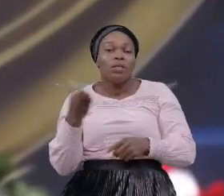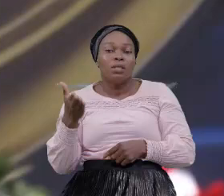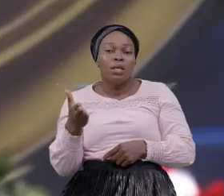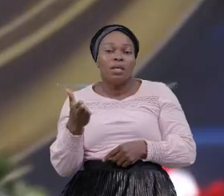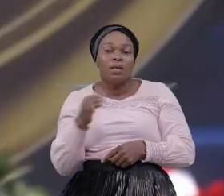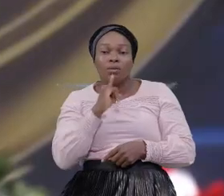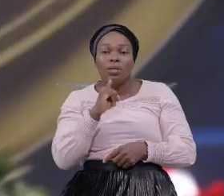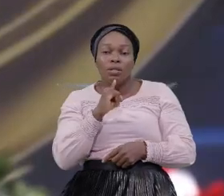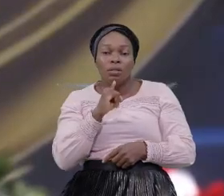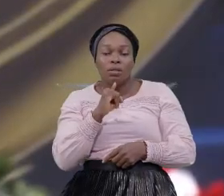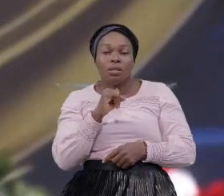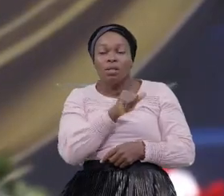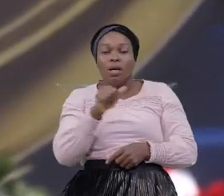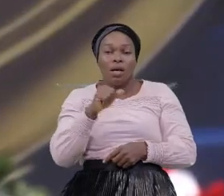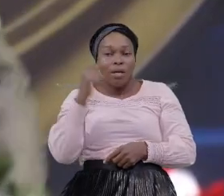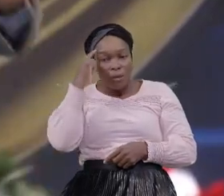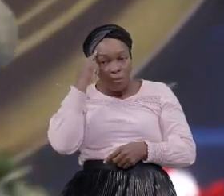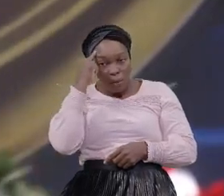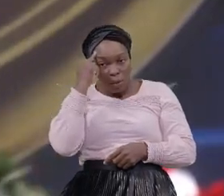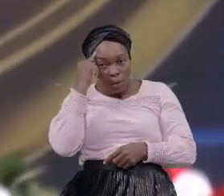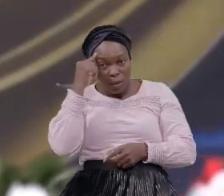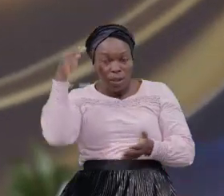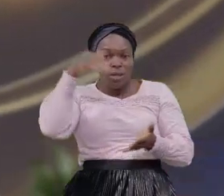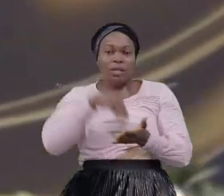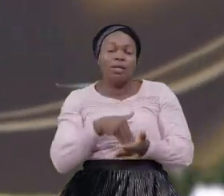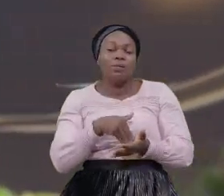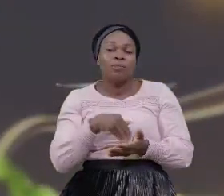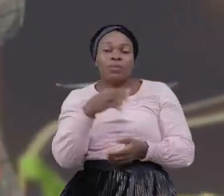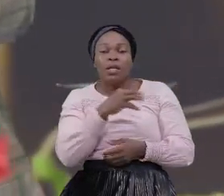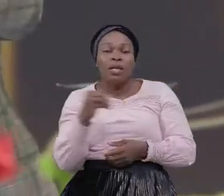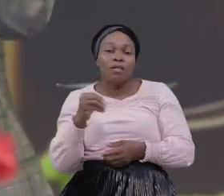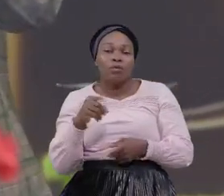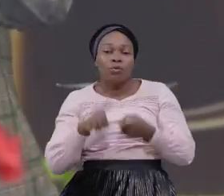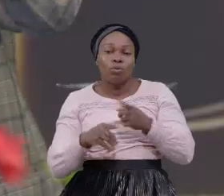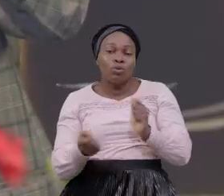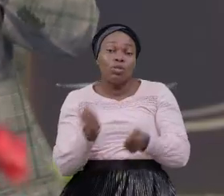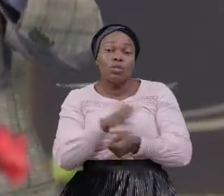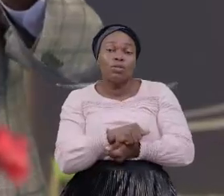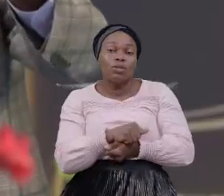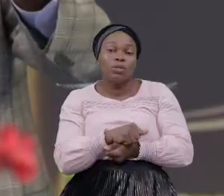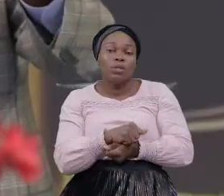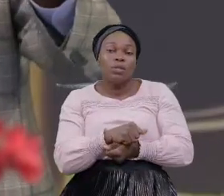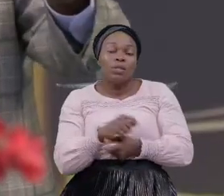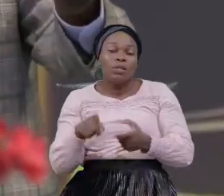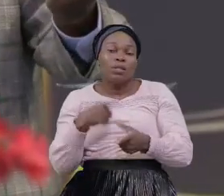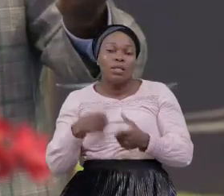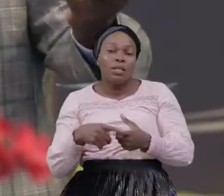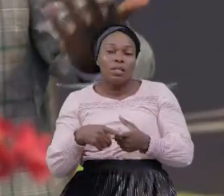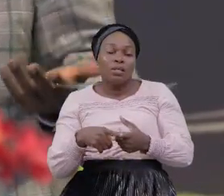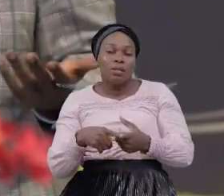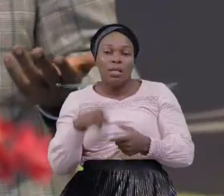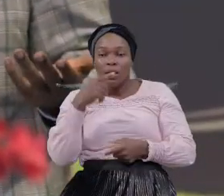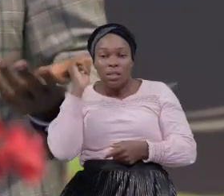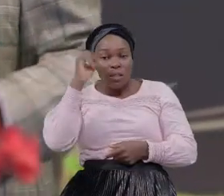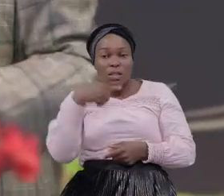rethink. And we need a refreshing. And then it says, there will be a rest. When there's a rest in